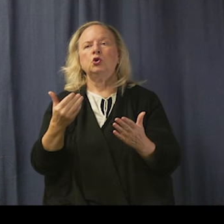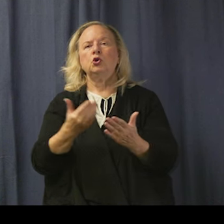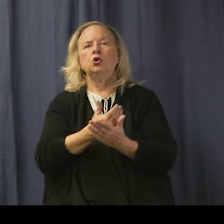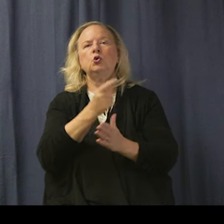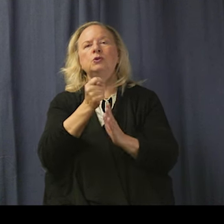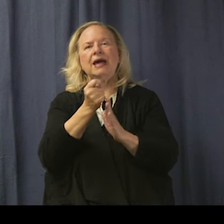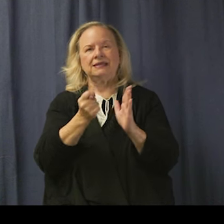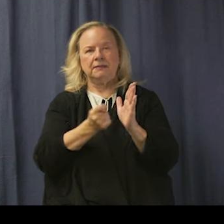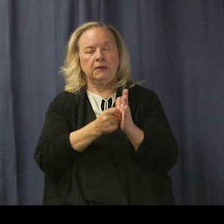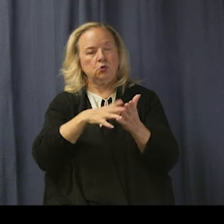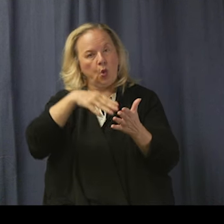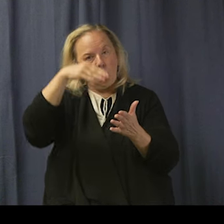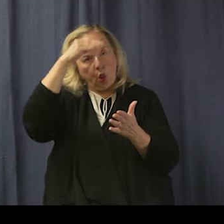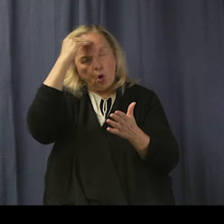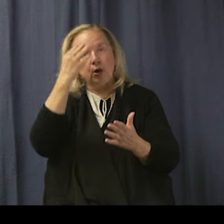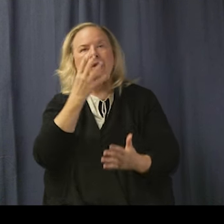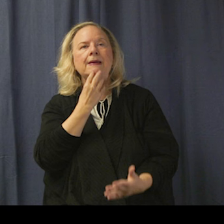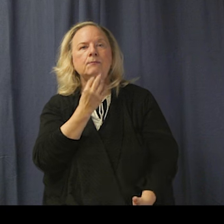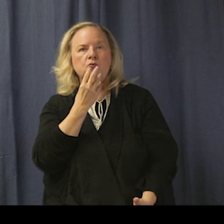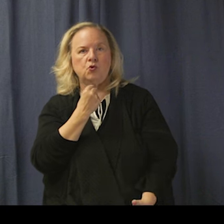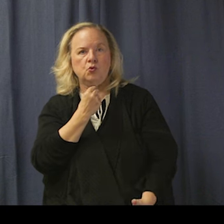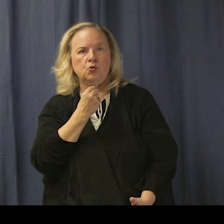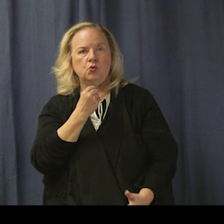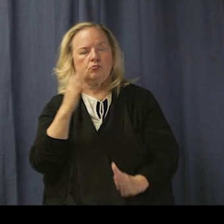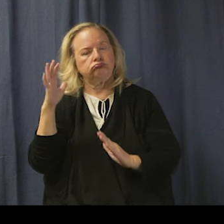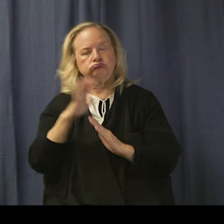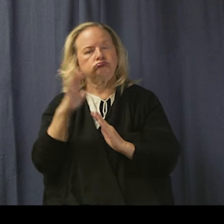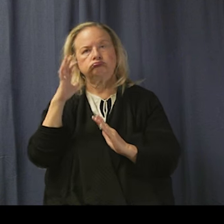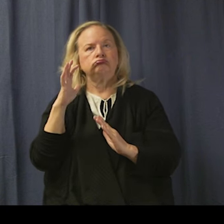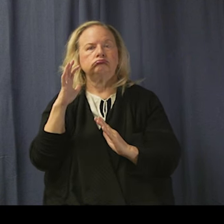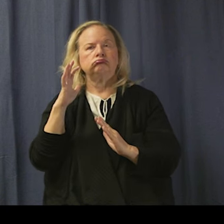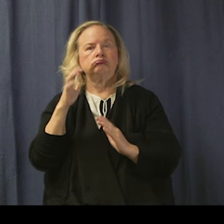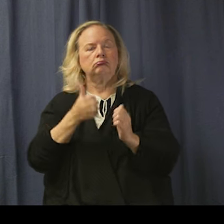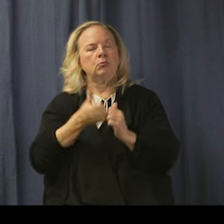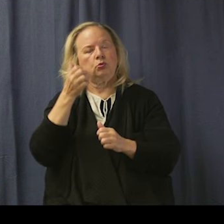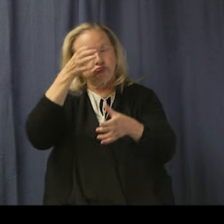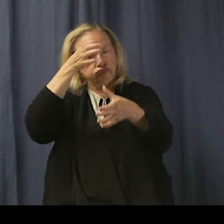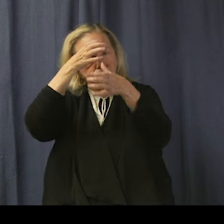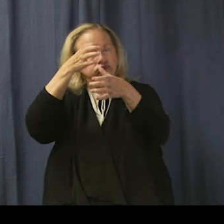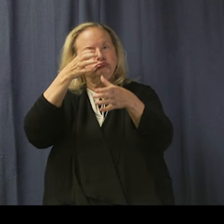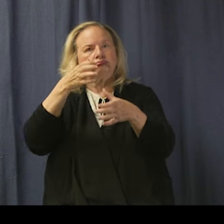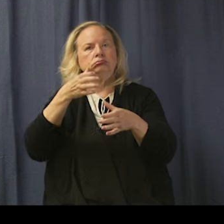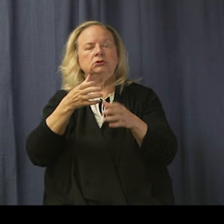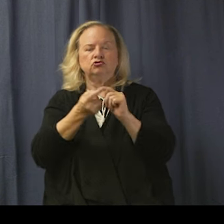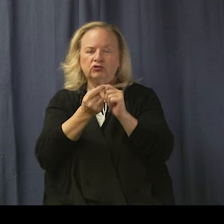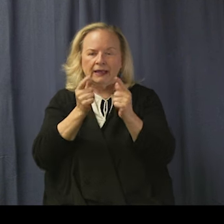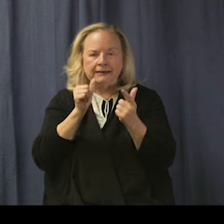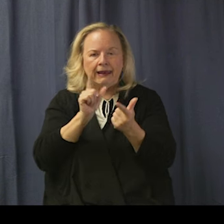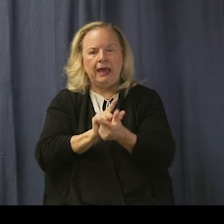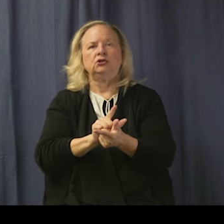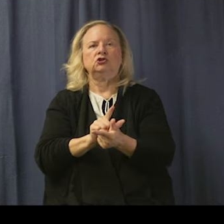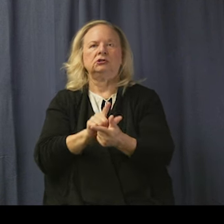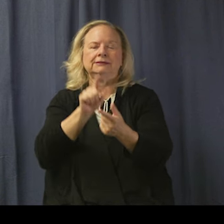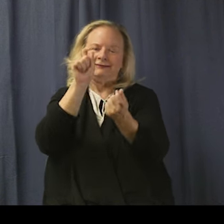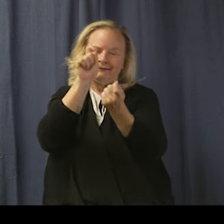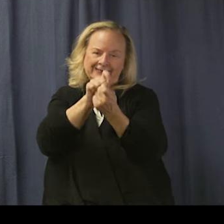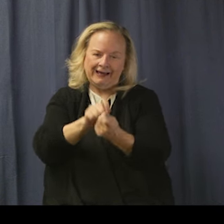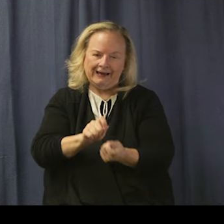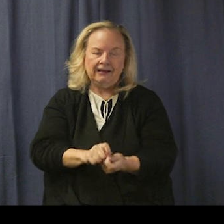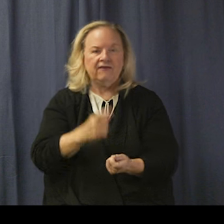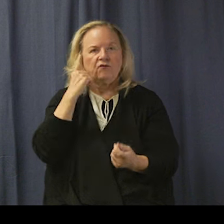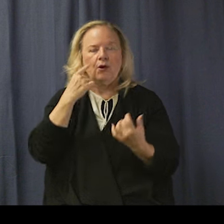easily learn Hebrew. We believe this to be the number one most scholarly, literally translated online Bible for the